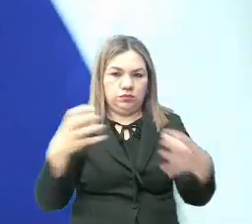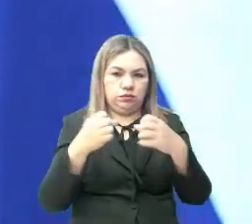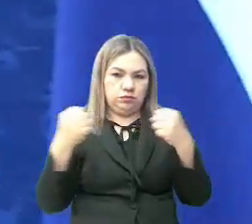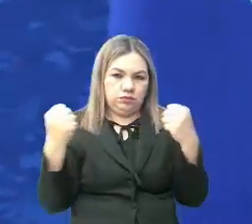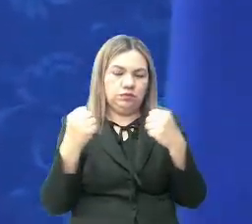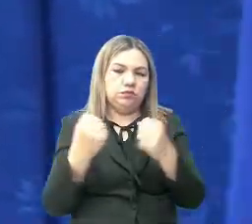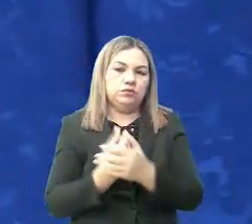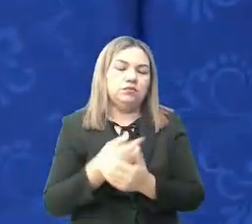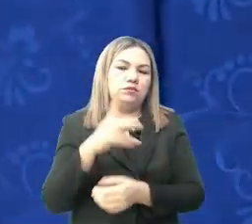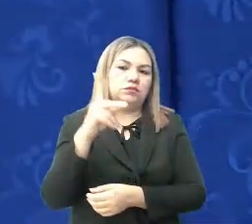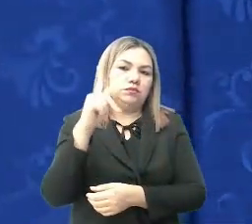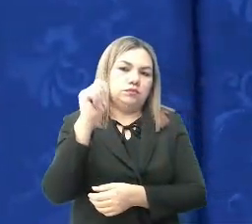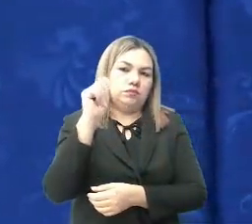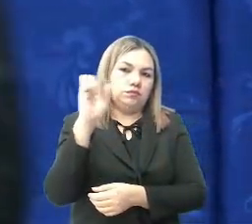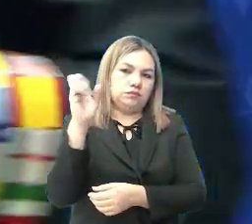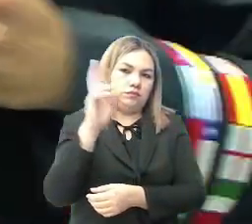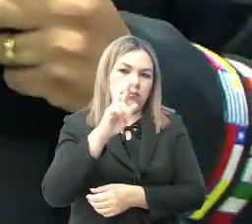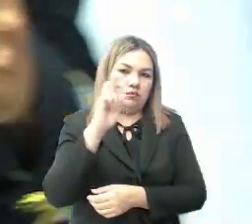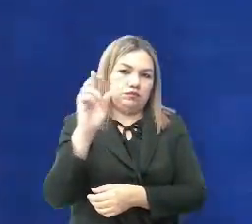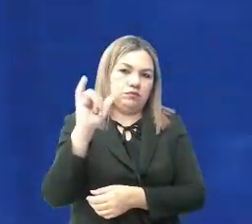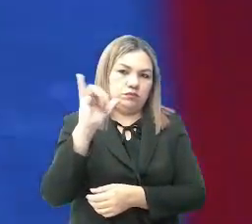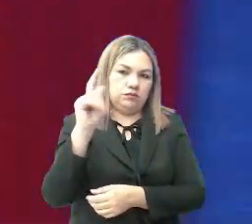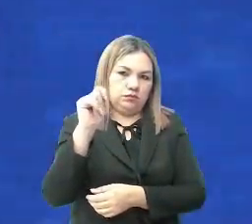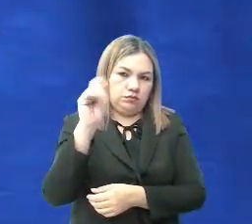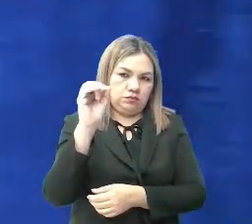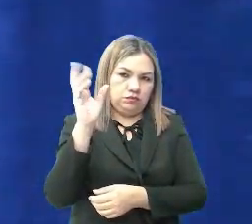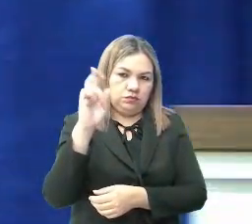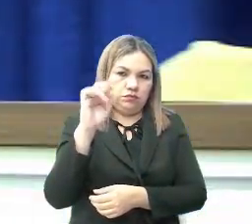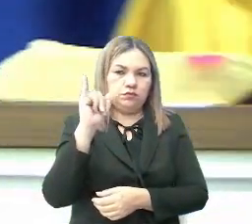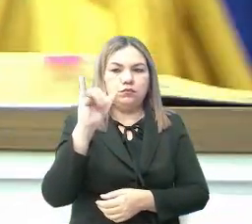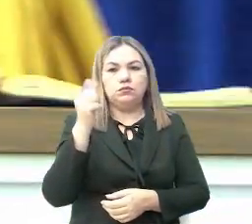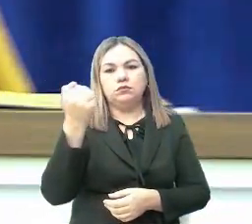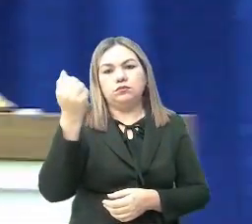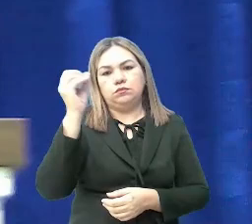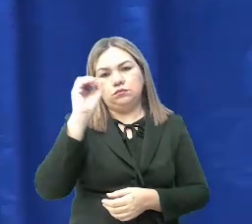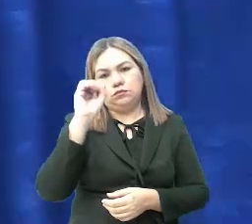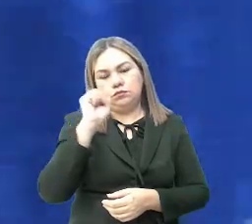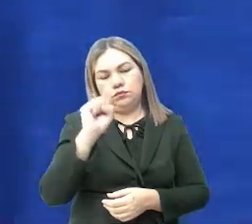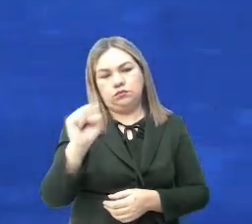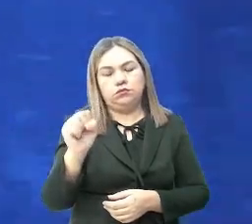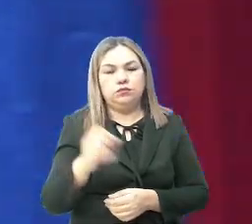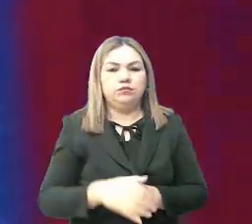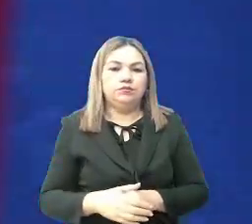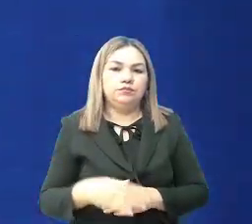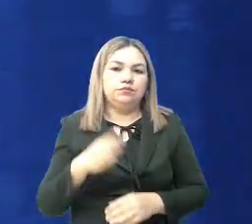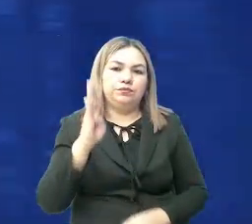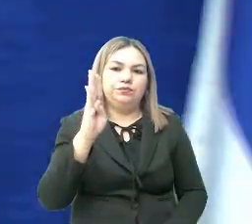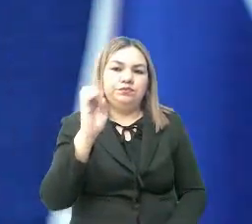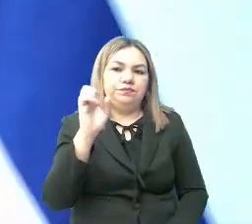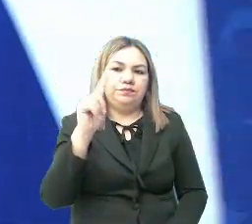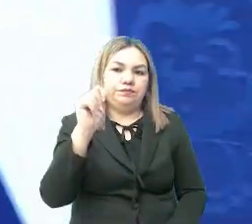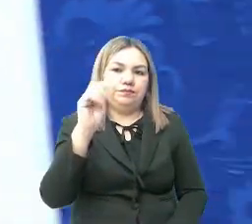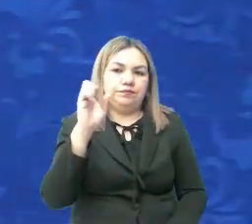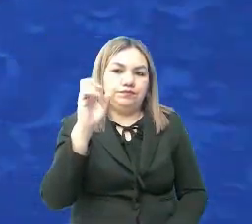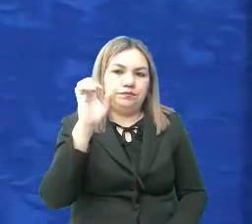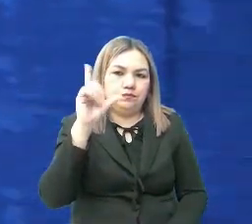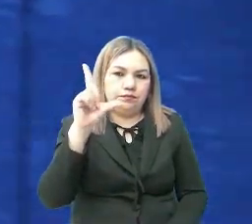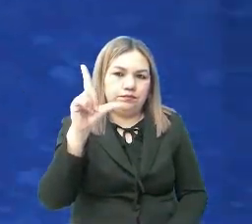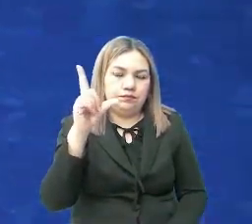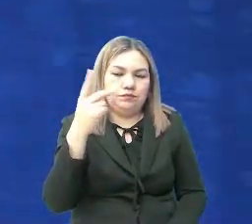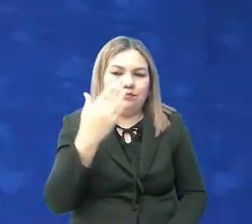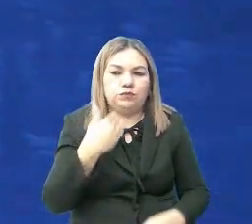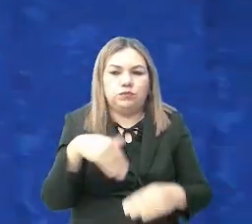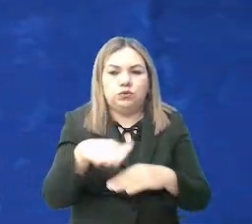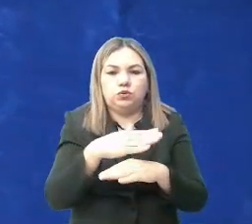territories in business. How many of you say amen? It says that palm tree was in Bethel. Bethel means the place